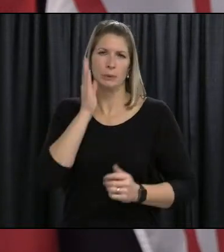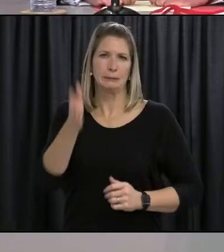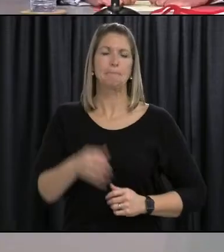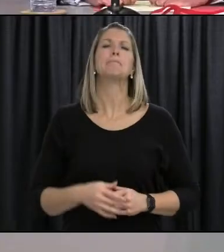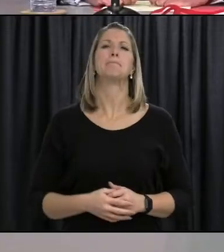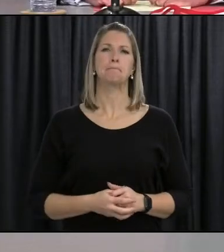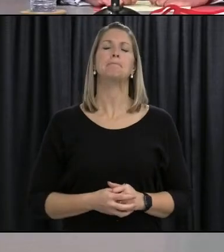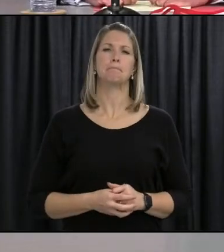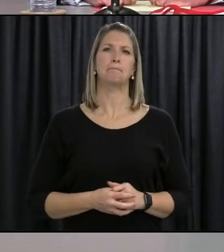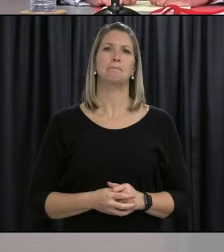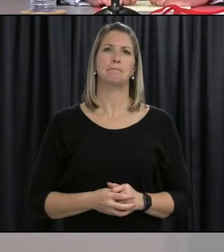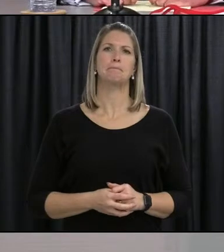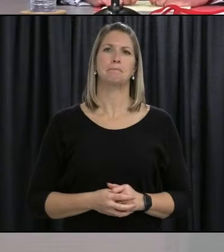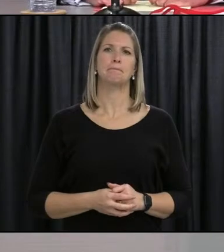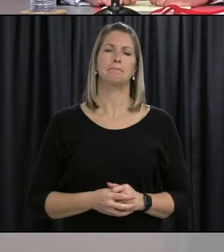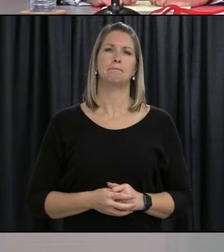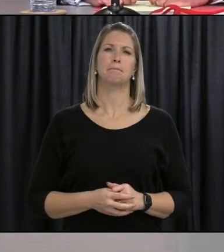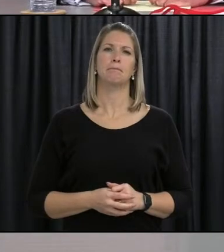okay, thank you.